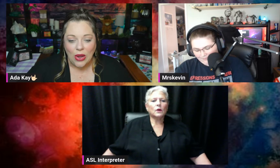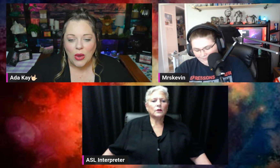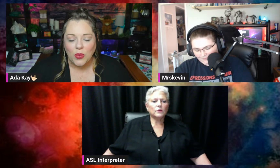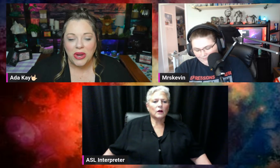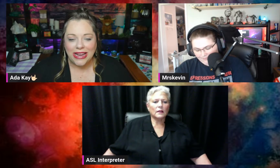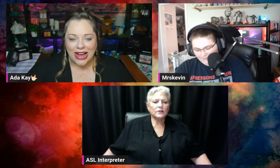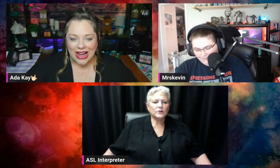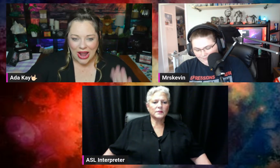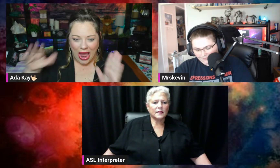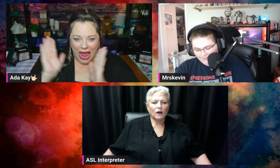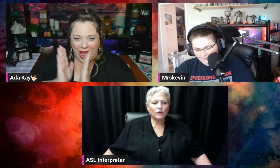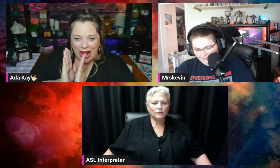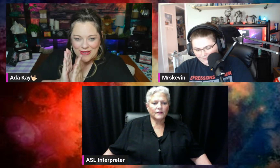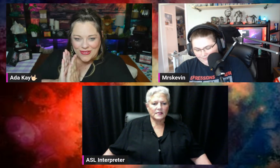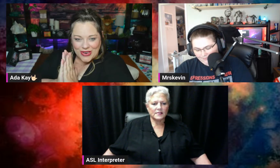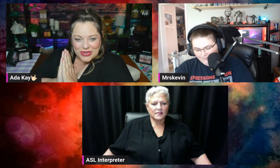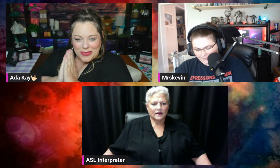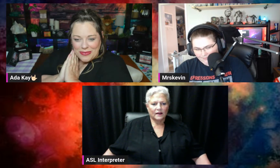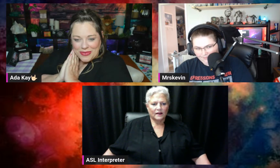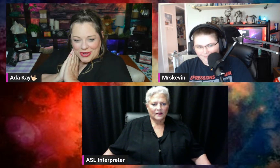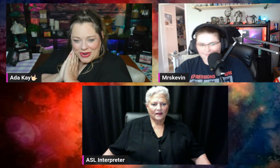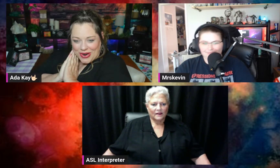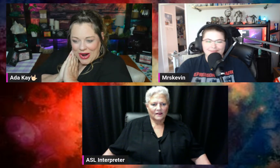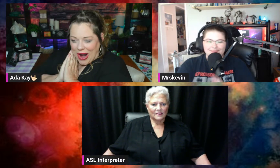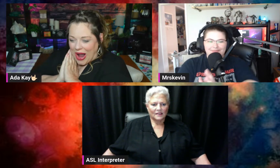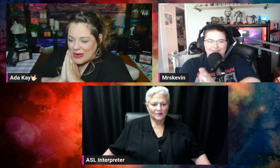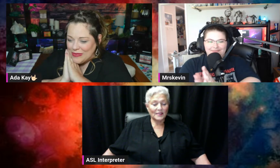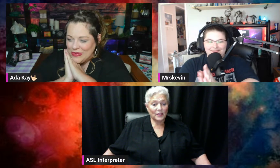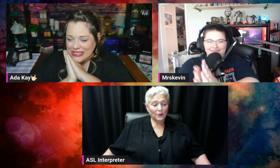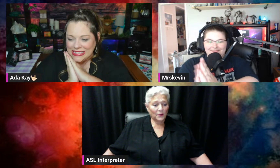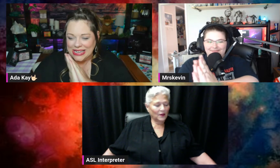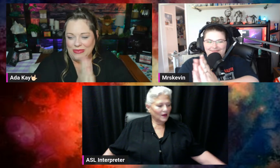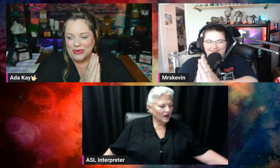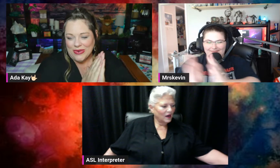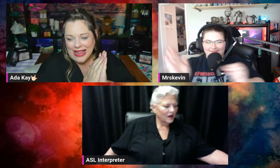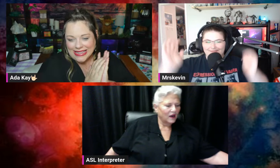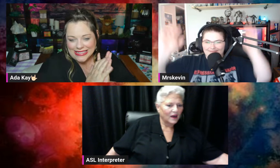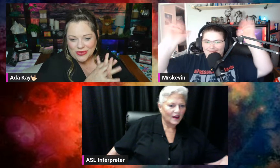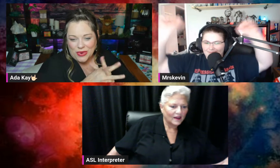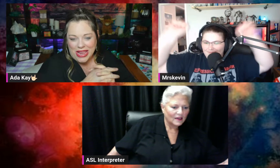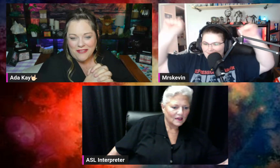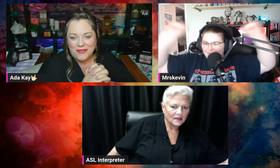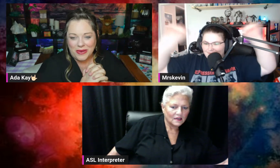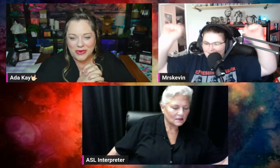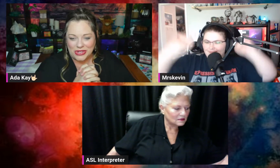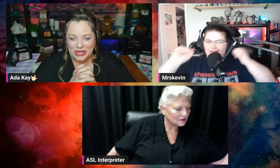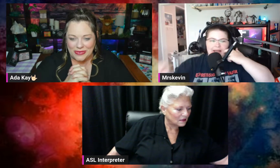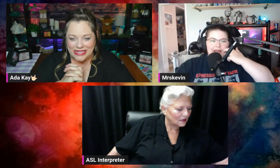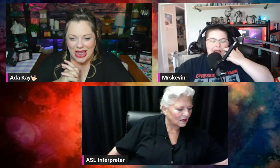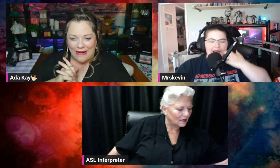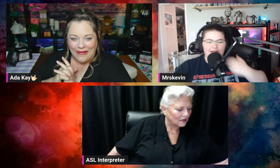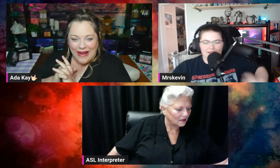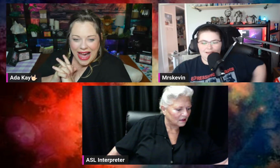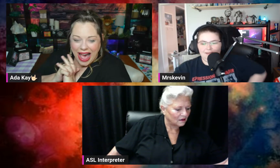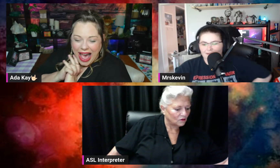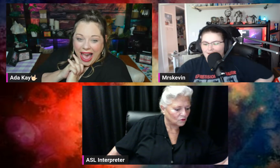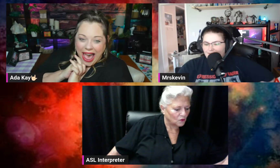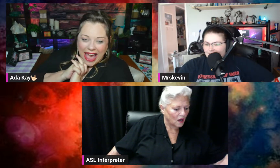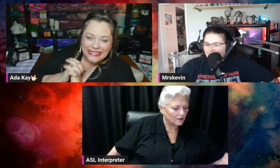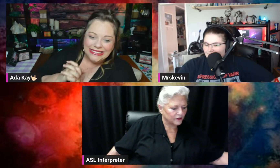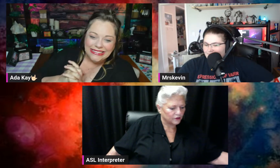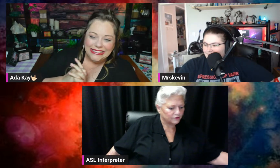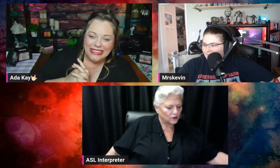So are you, darling? You know, you're Our fine. first member, Yes. Miss C. Morales. We have memberships now.